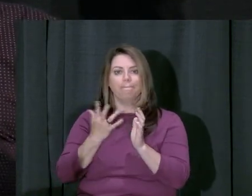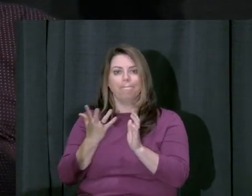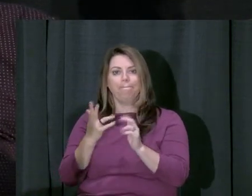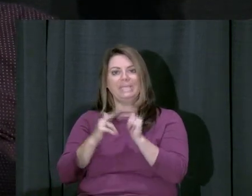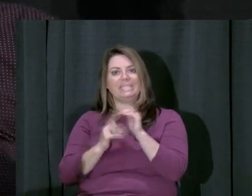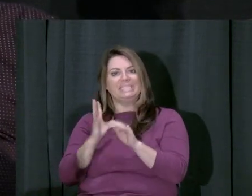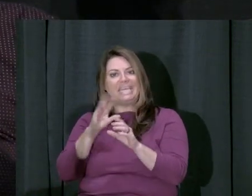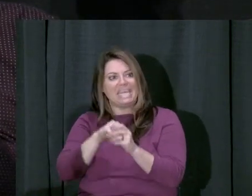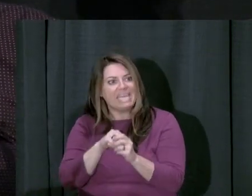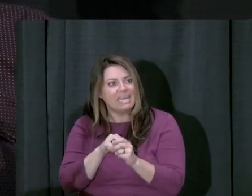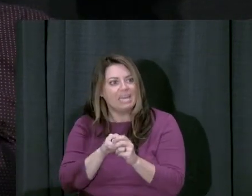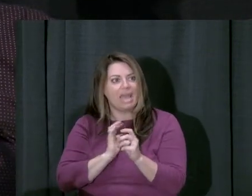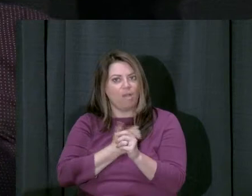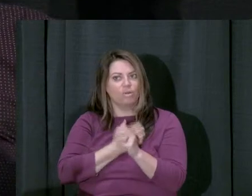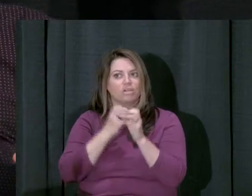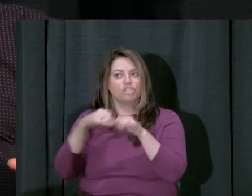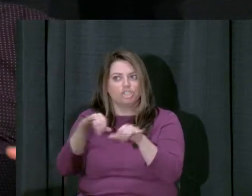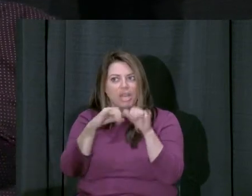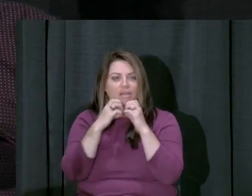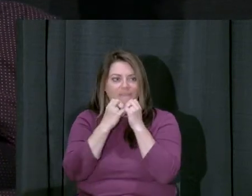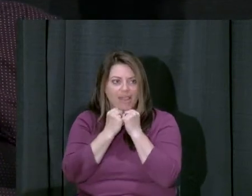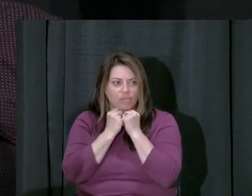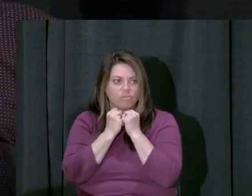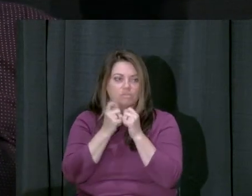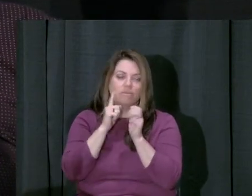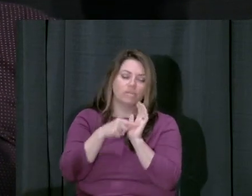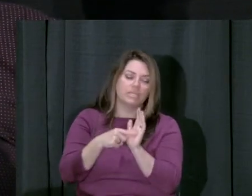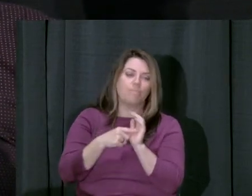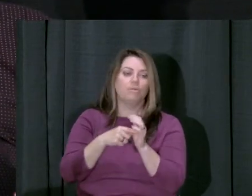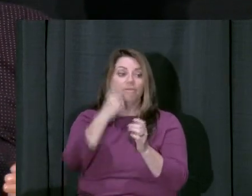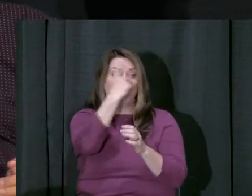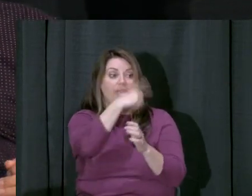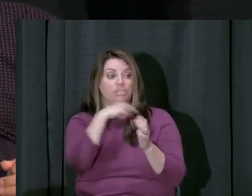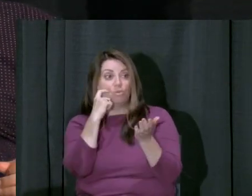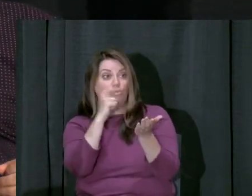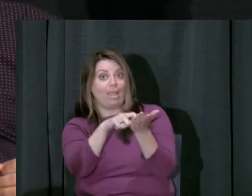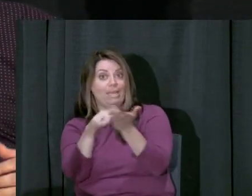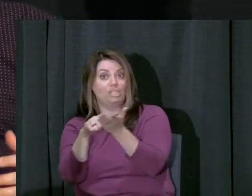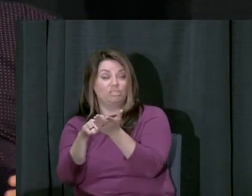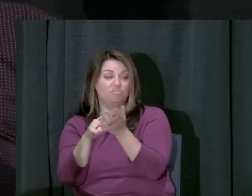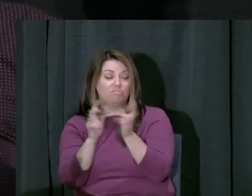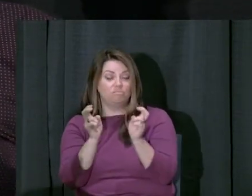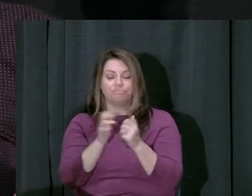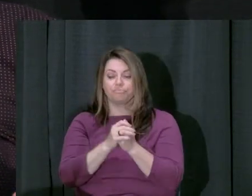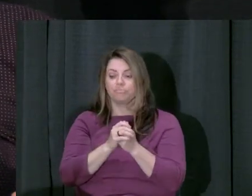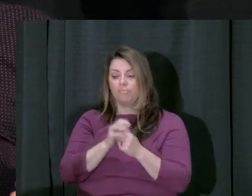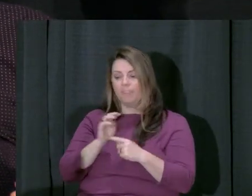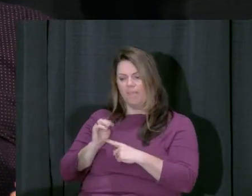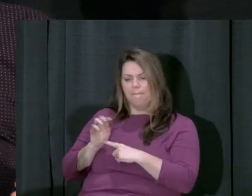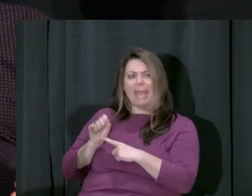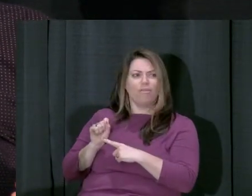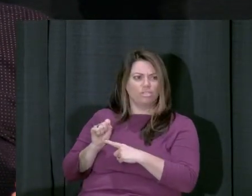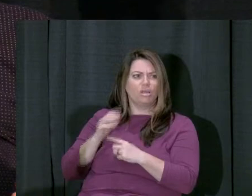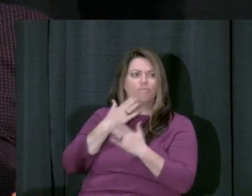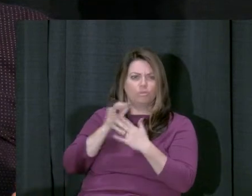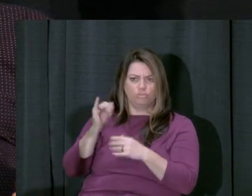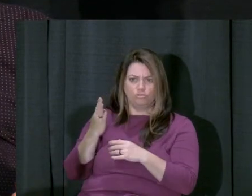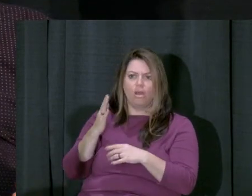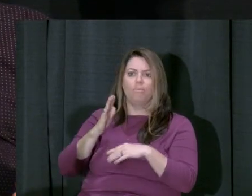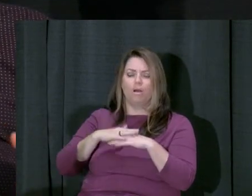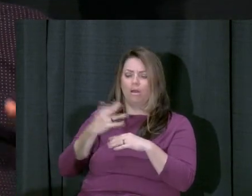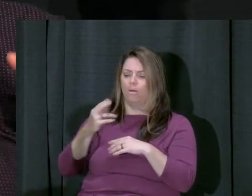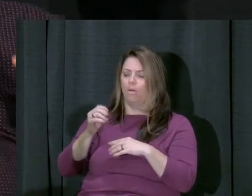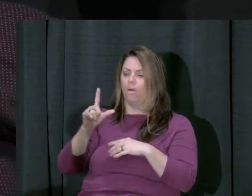the values that we share, right? So for example, in this facial recognition thing, you know, Microsoft, I think, did a good job of this on the